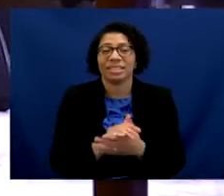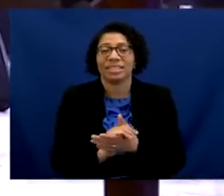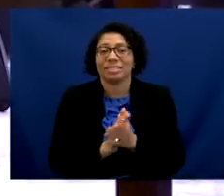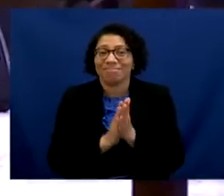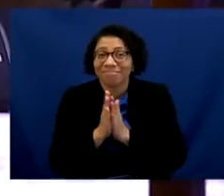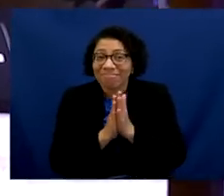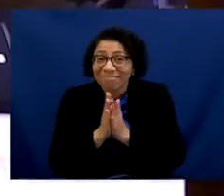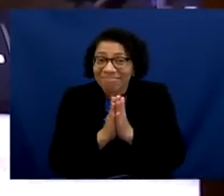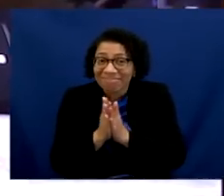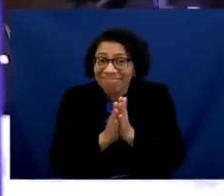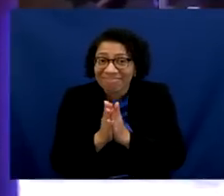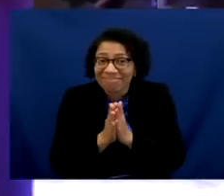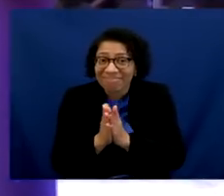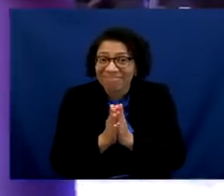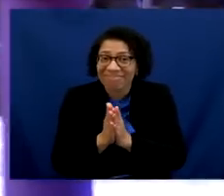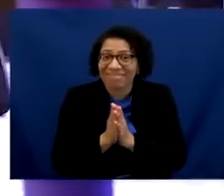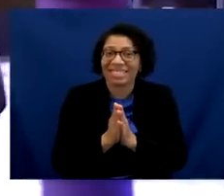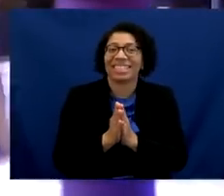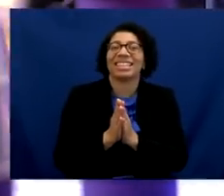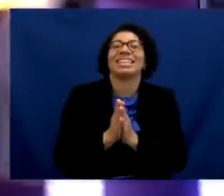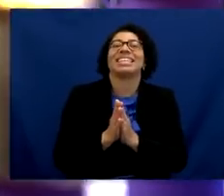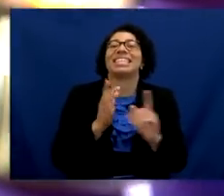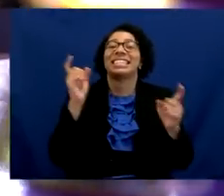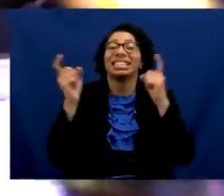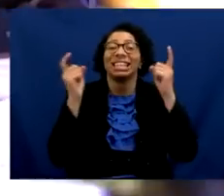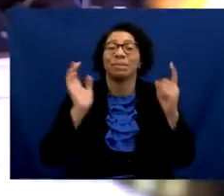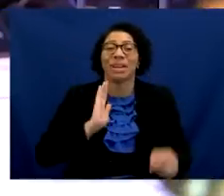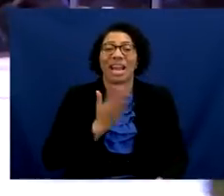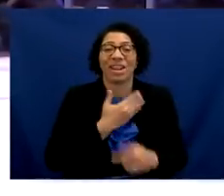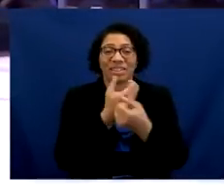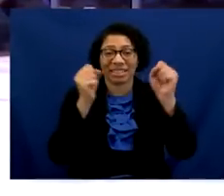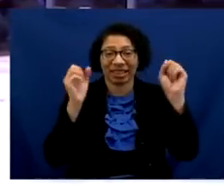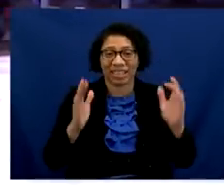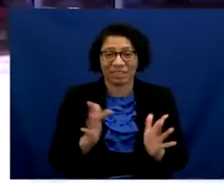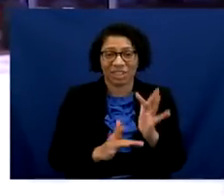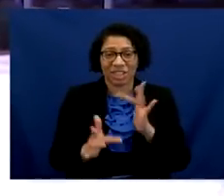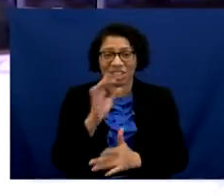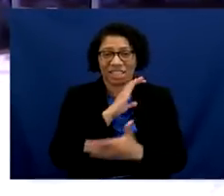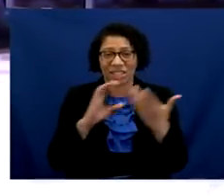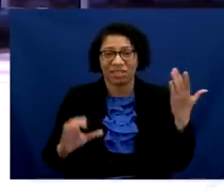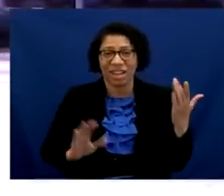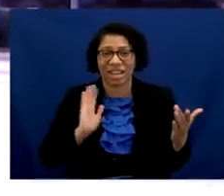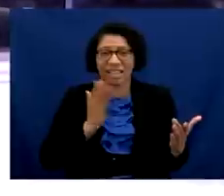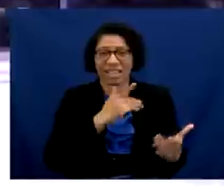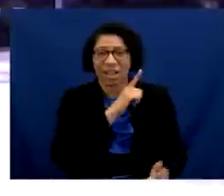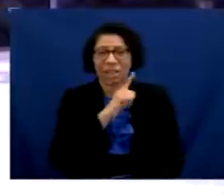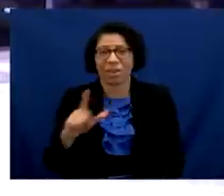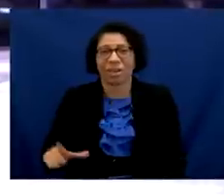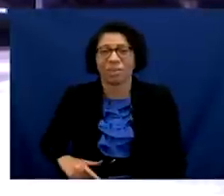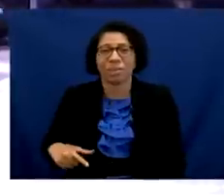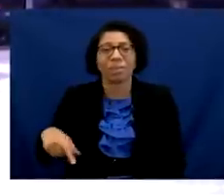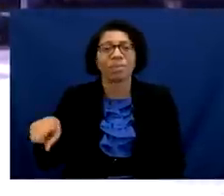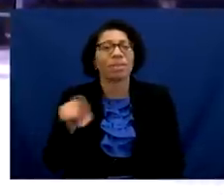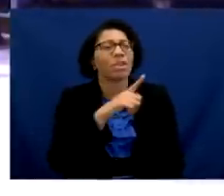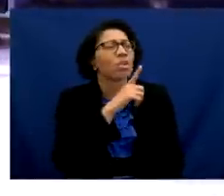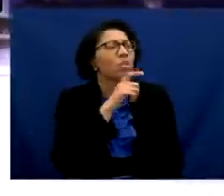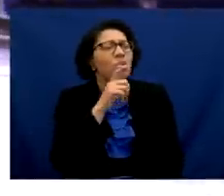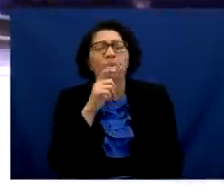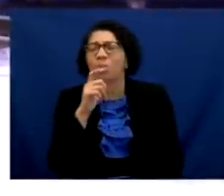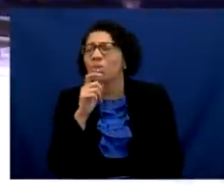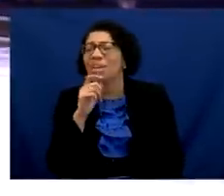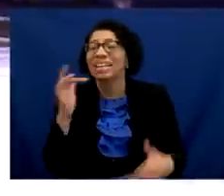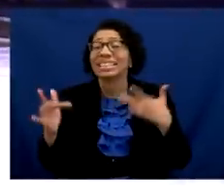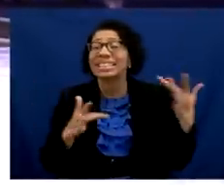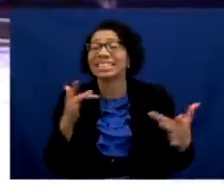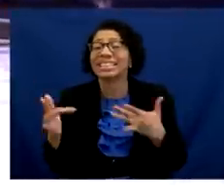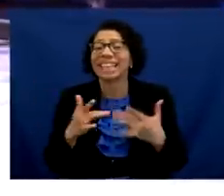celebration of the birth of our Savior, who is Jesus Christ the Lord. Anybody still glad to know Jesus? Anybody love Jesus?